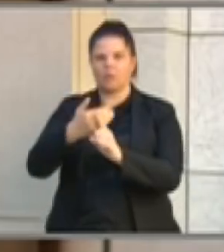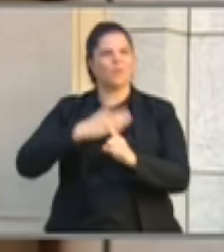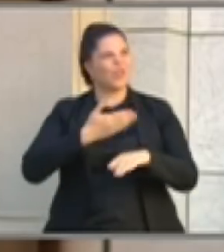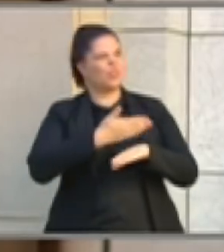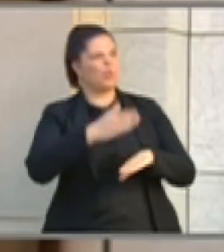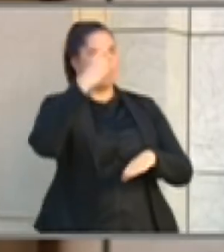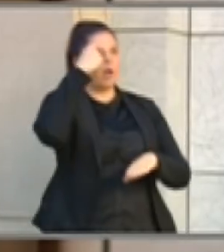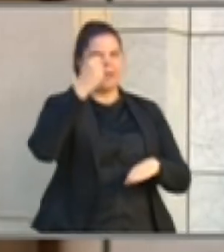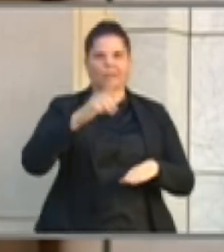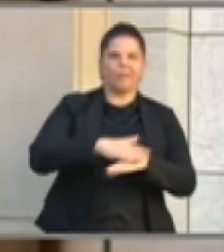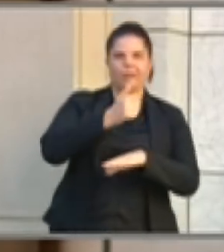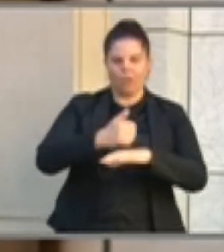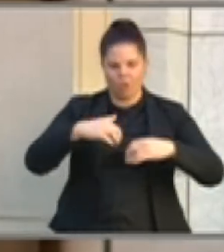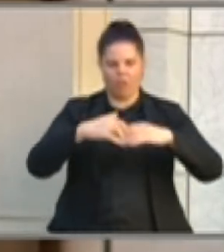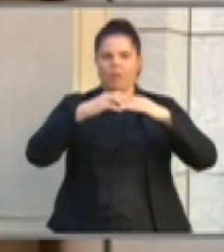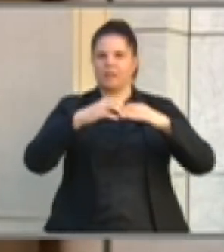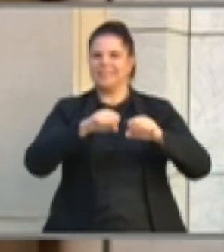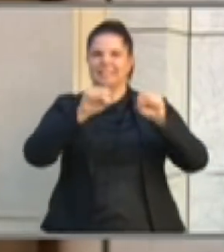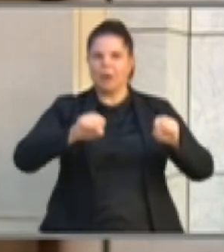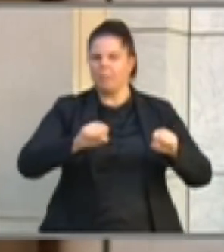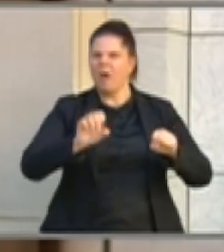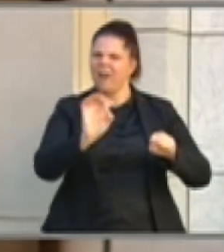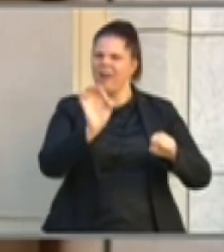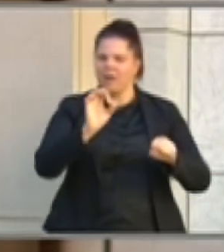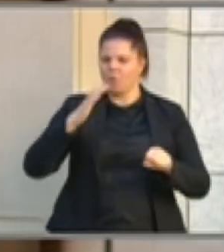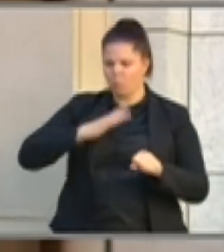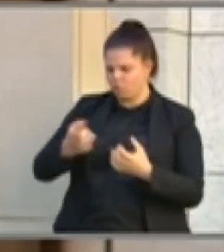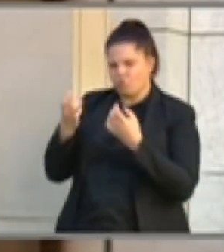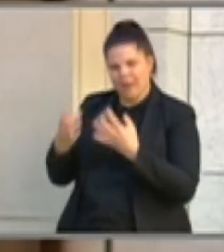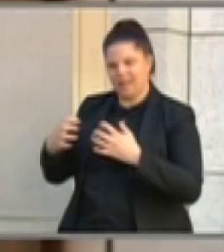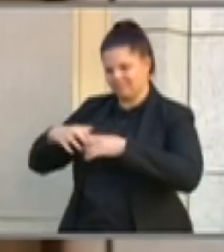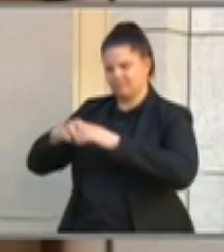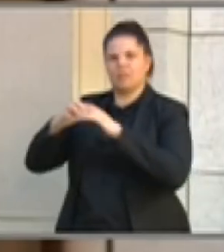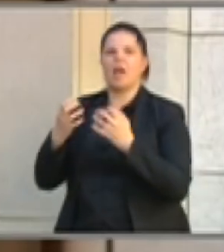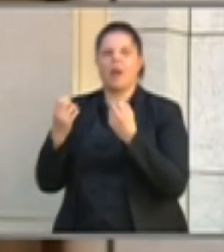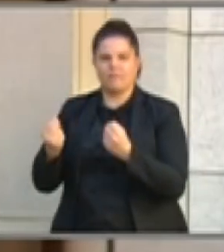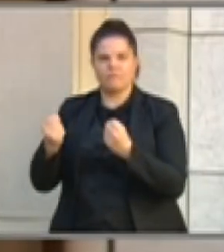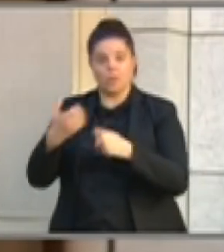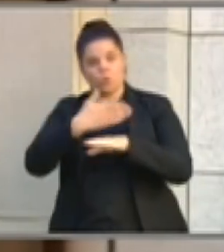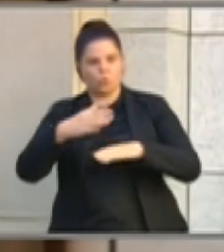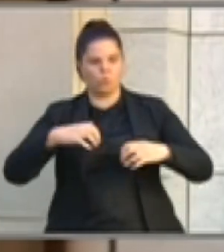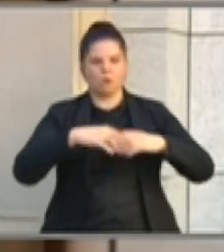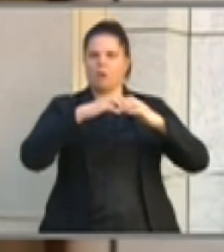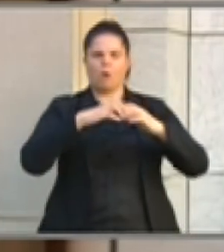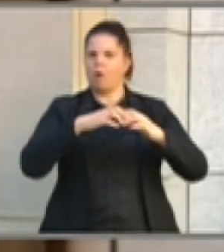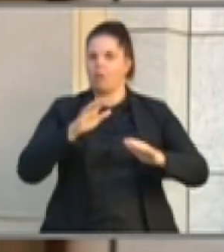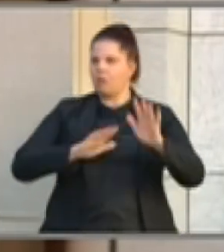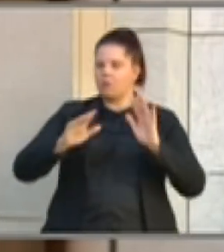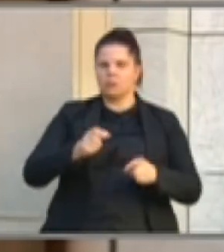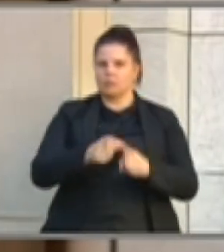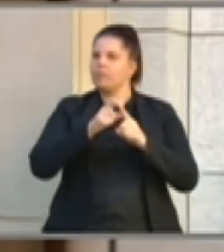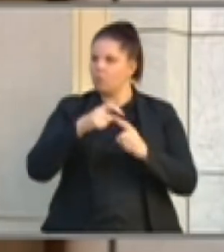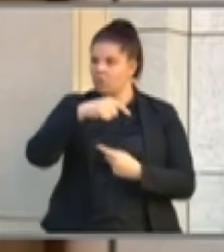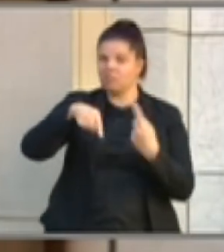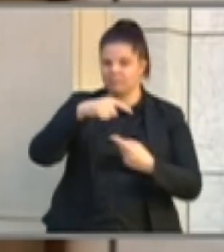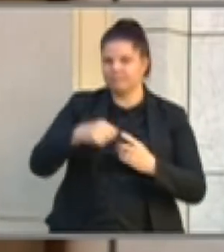out. When you design new systems, then you can find yourselves in all sorts of difficulties. And even with these systems, as you can